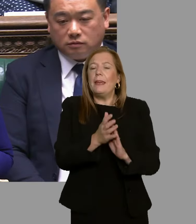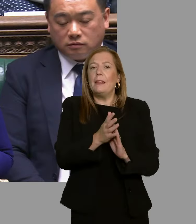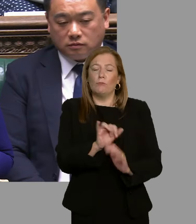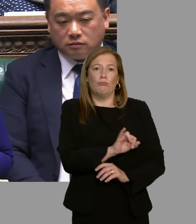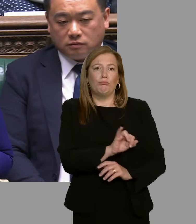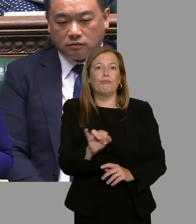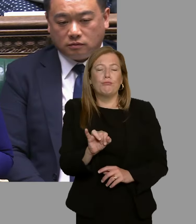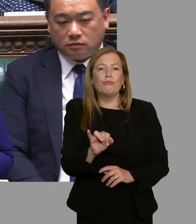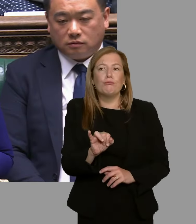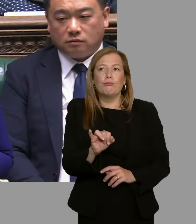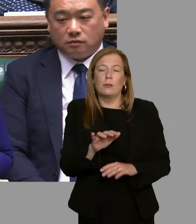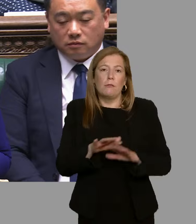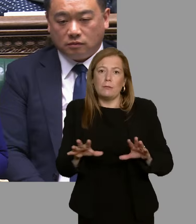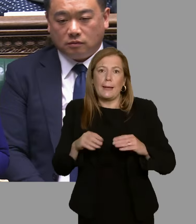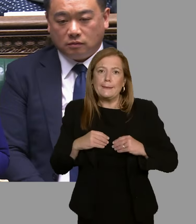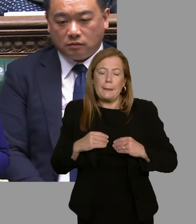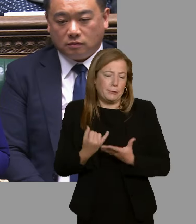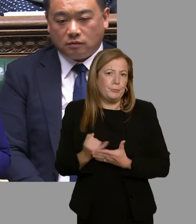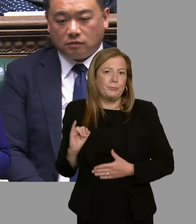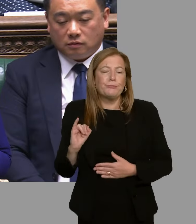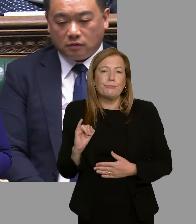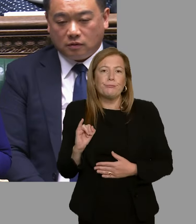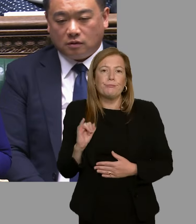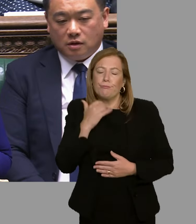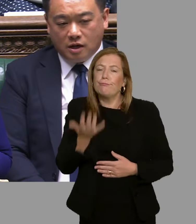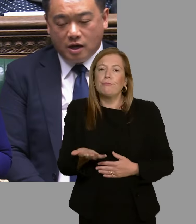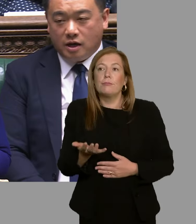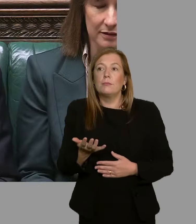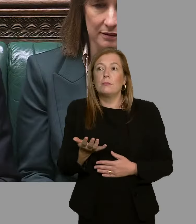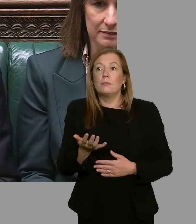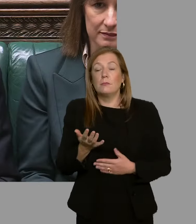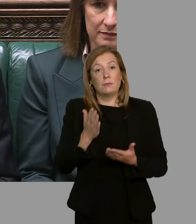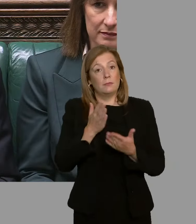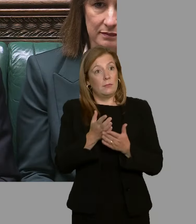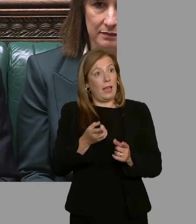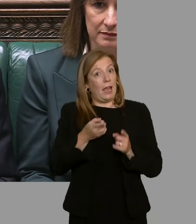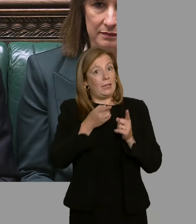say that this wasn't just an attack on him, but on all of us and on our democracy.